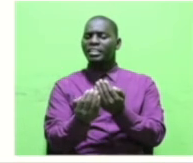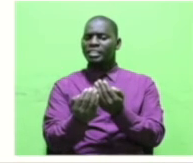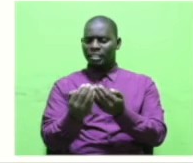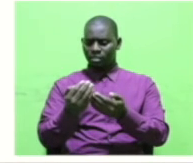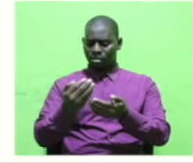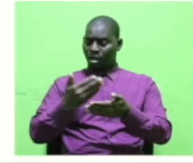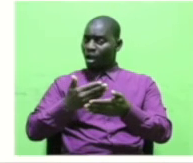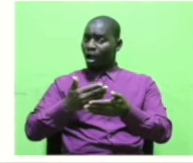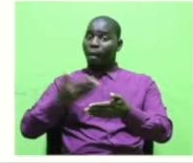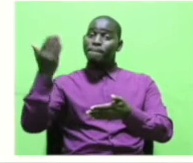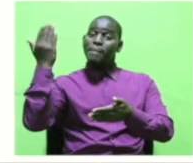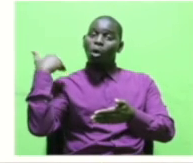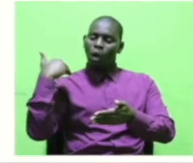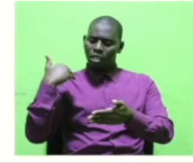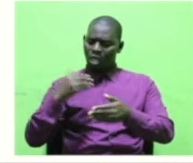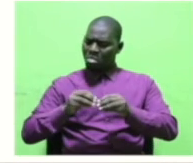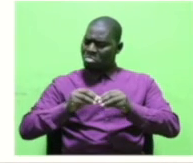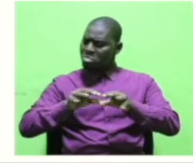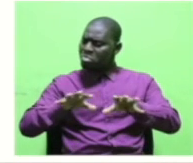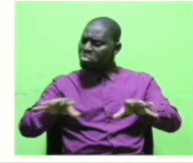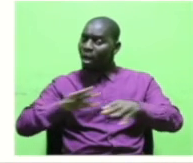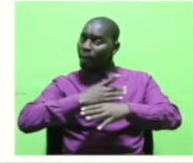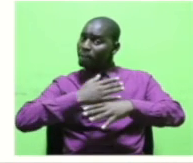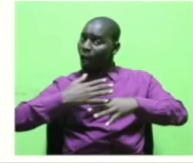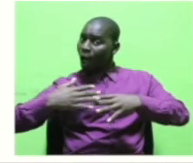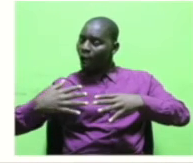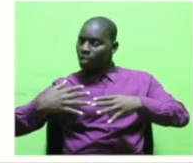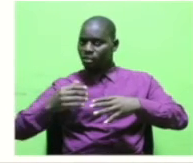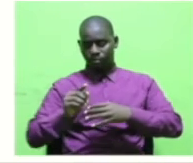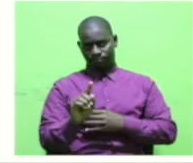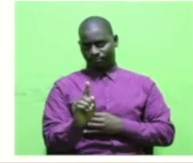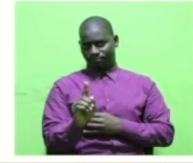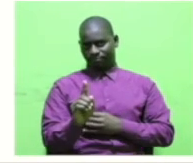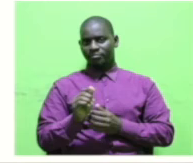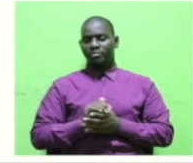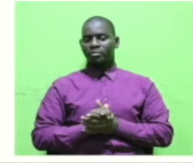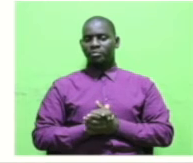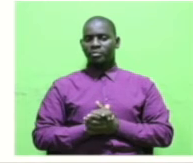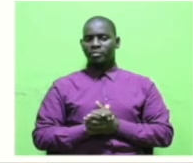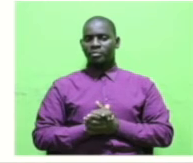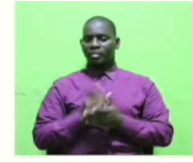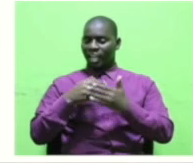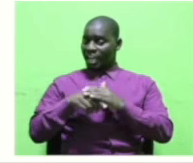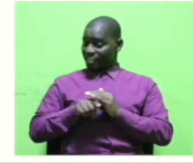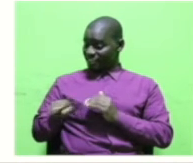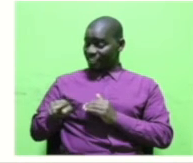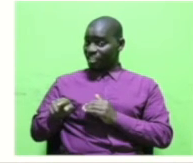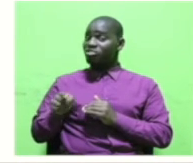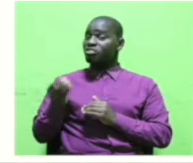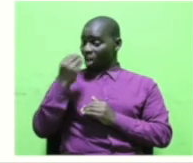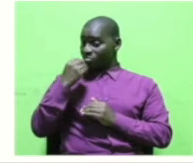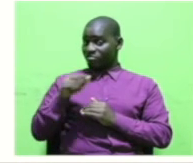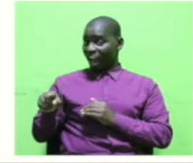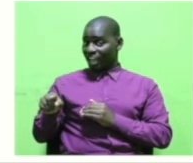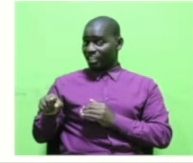backward flow of the blood from right ventricle to the right auricle when the ventricle contracts to